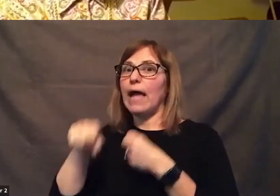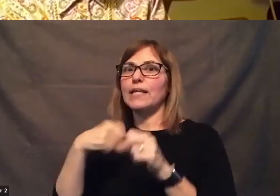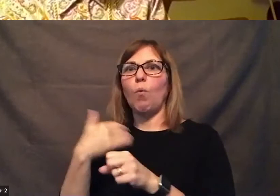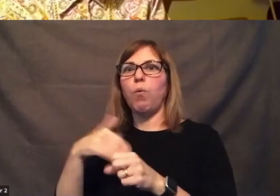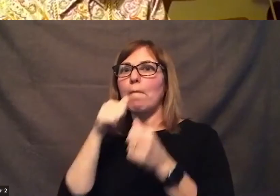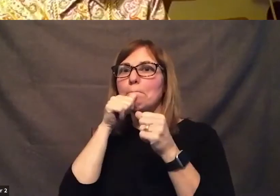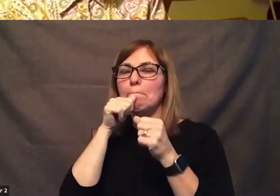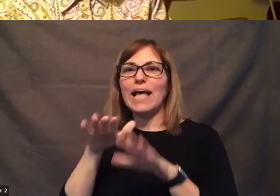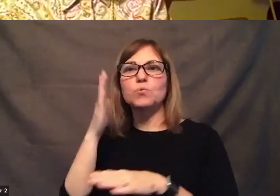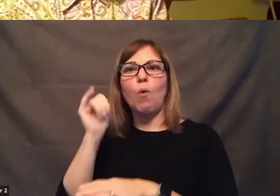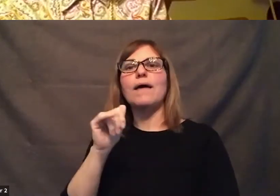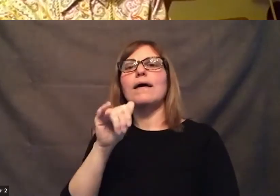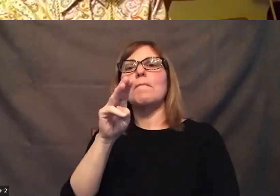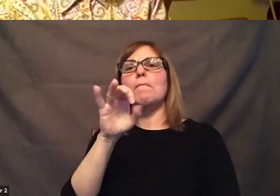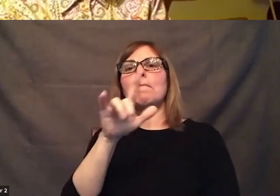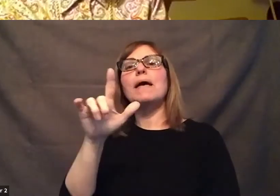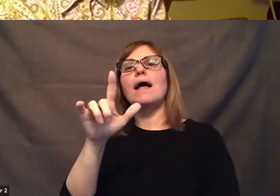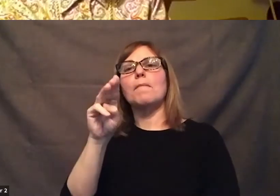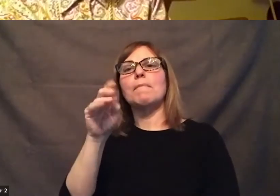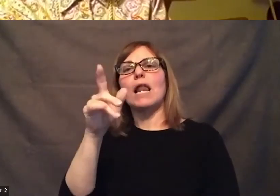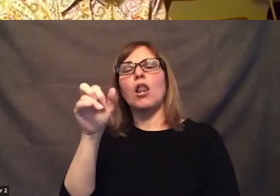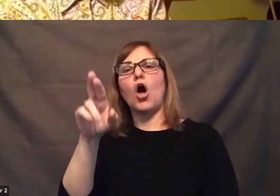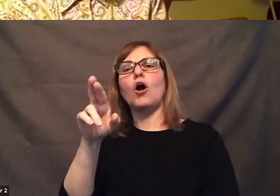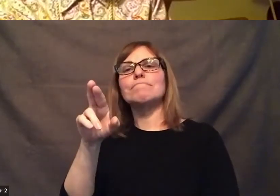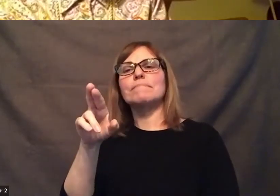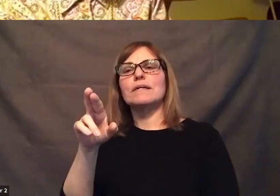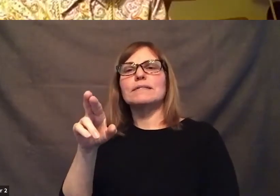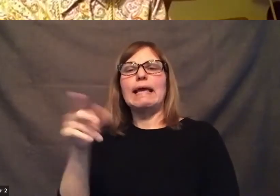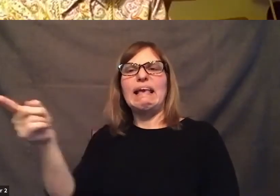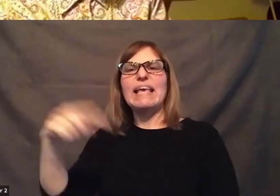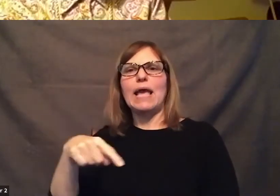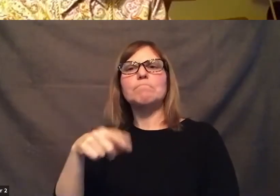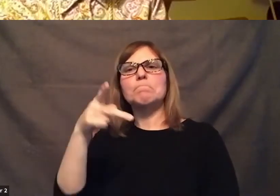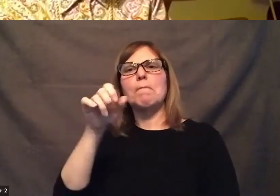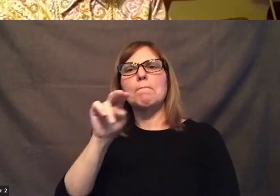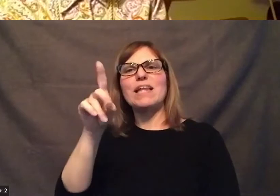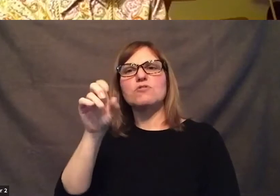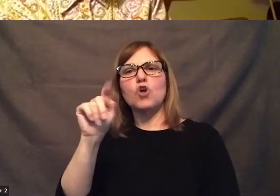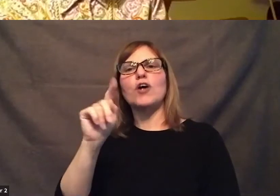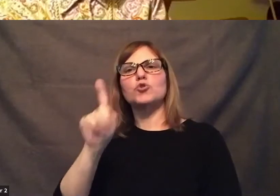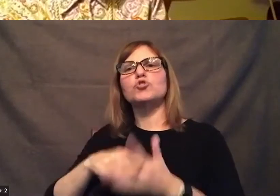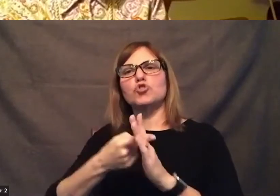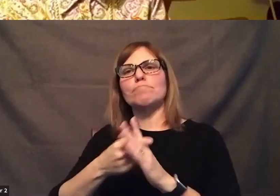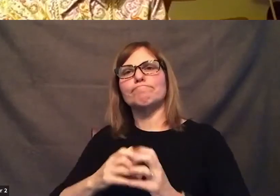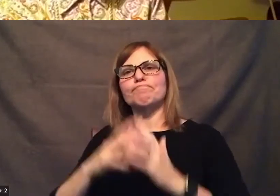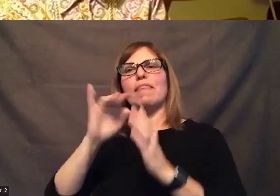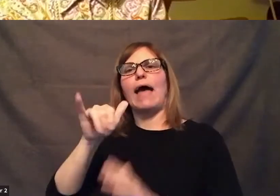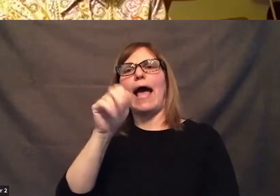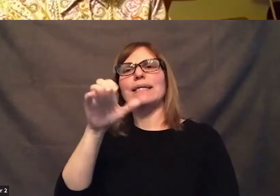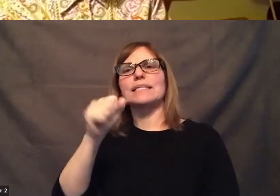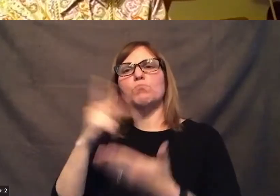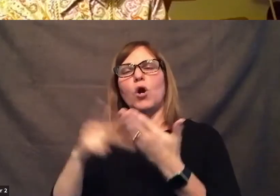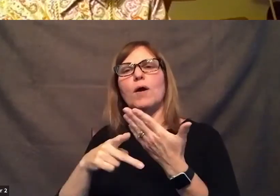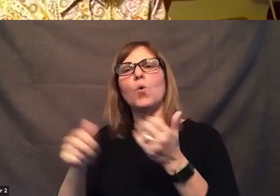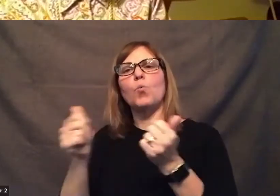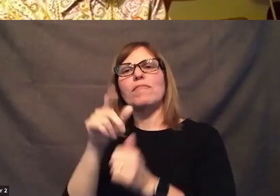Bill Millar come to Pittsburgh from PennDOT to start the Access program. And at his side was Tom Letke. They were the yin and